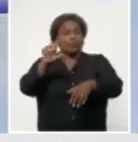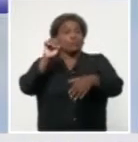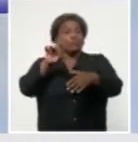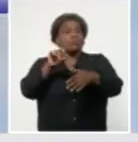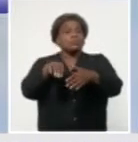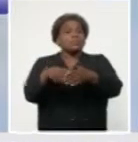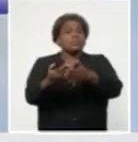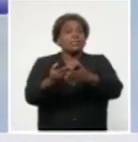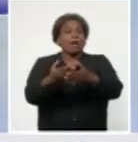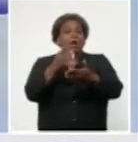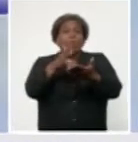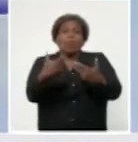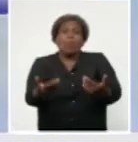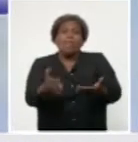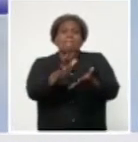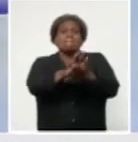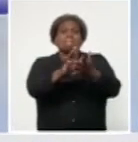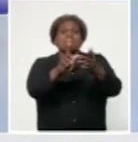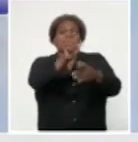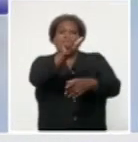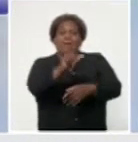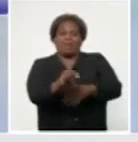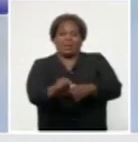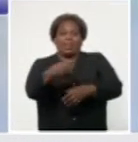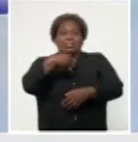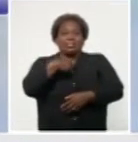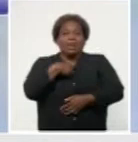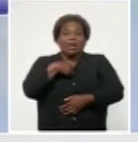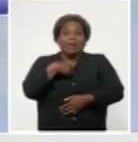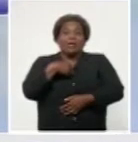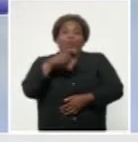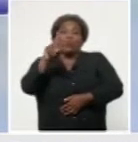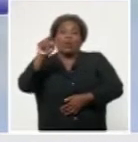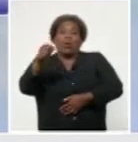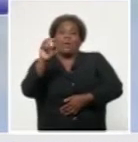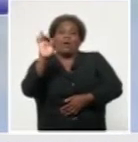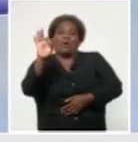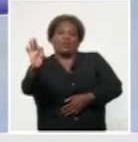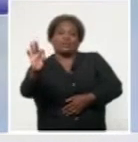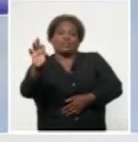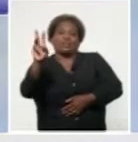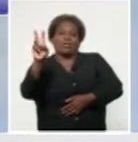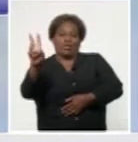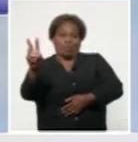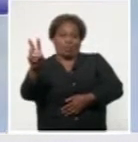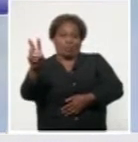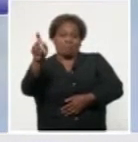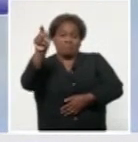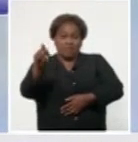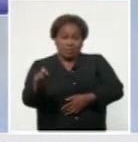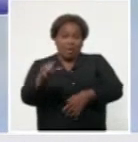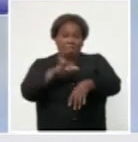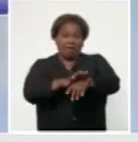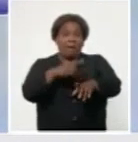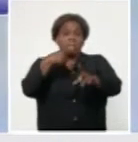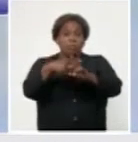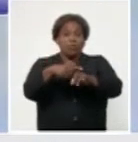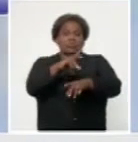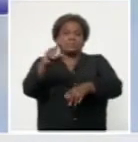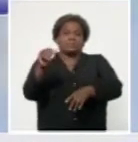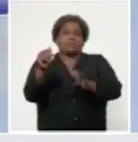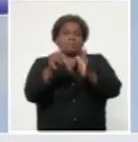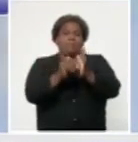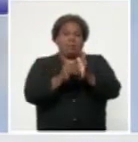per 100,000 inhabitants, the same rate it had yesterday. Despite of the number of